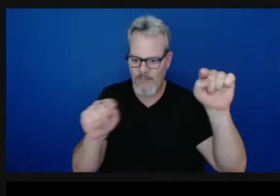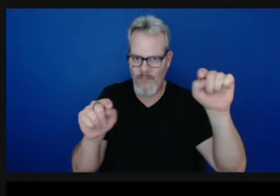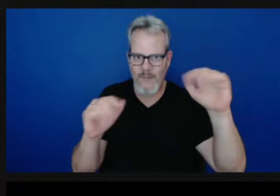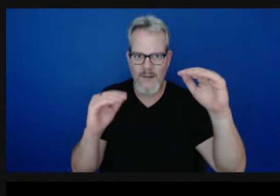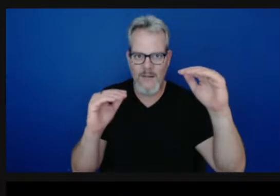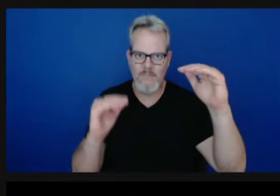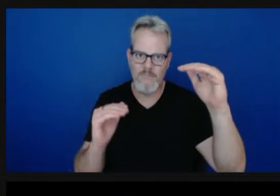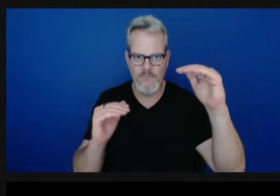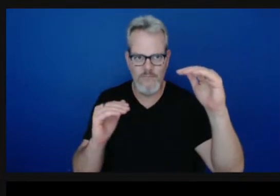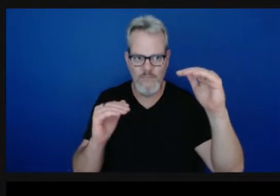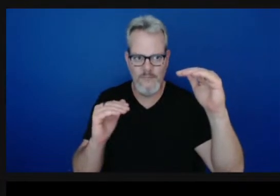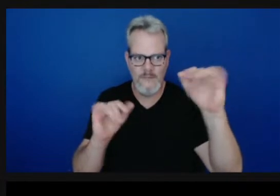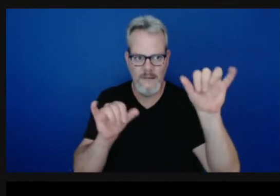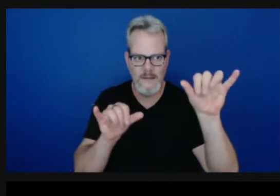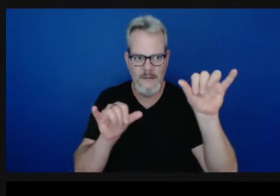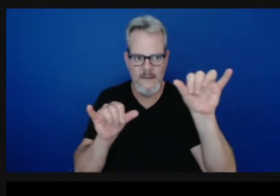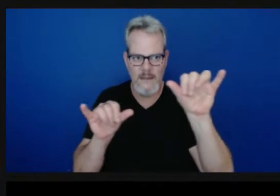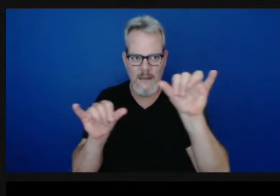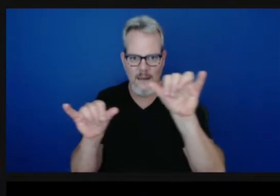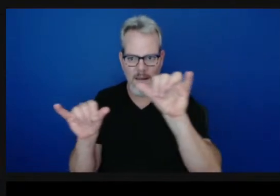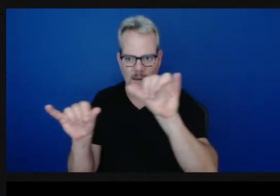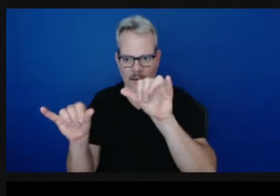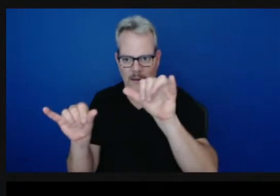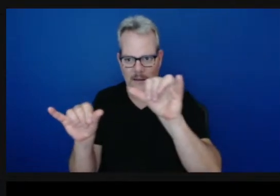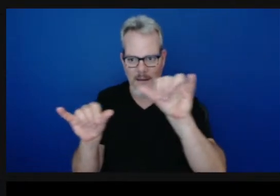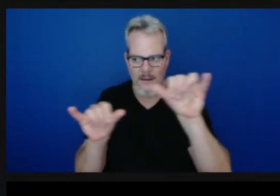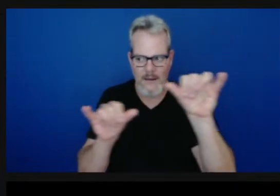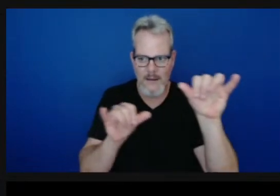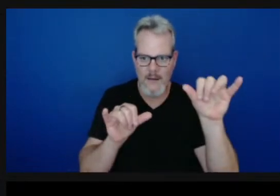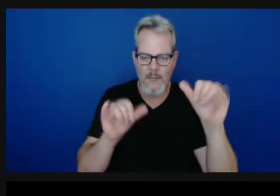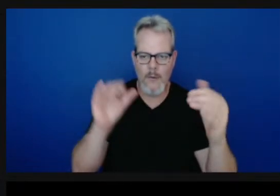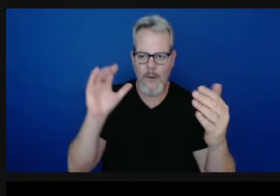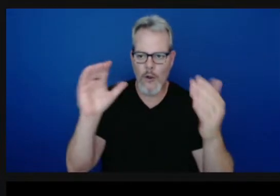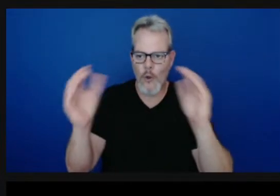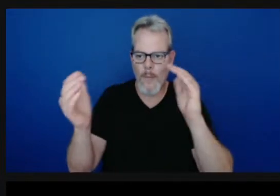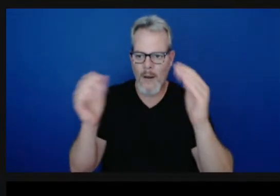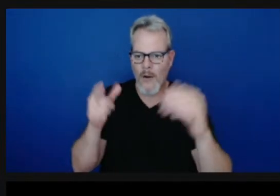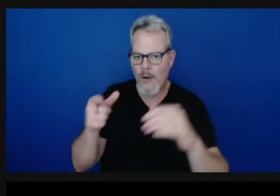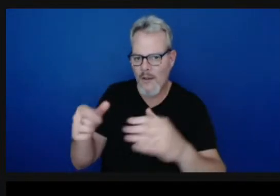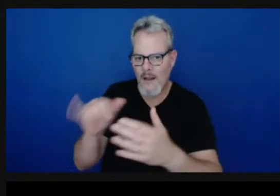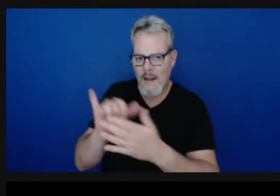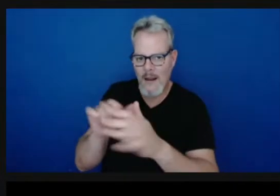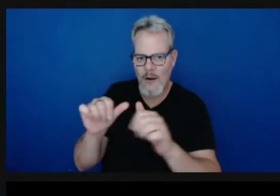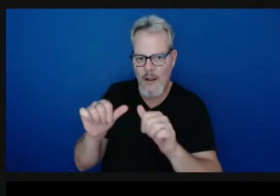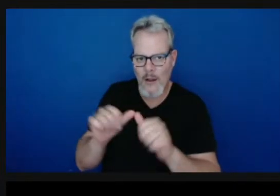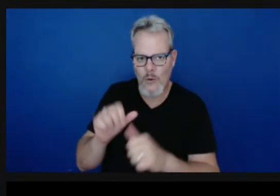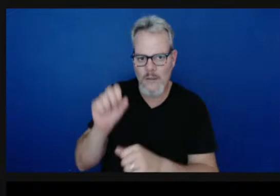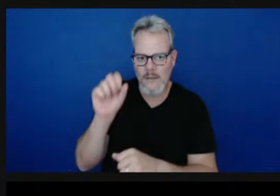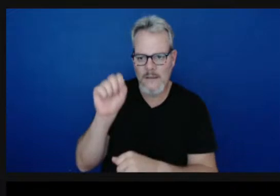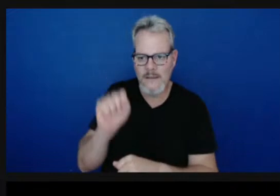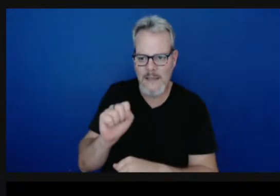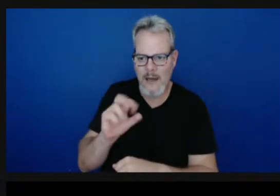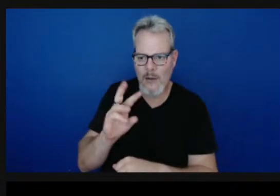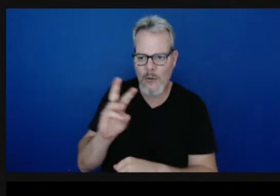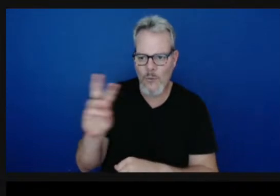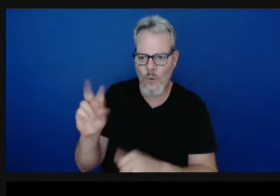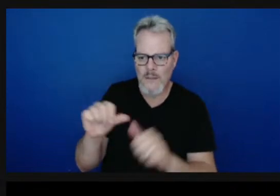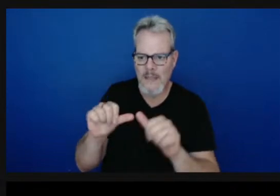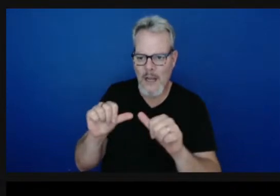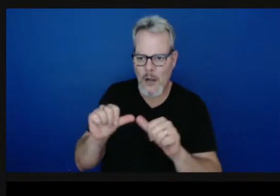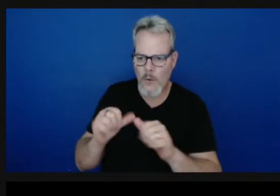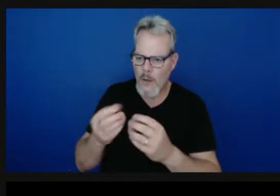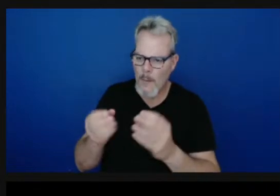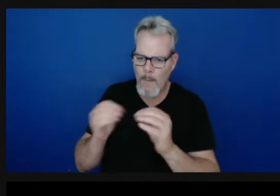there. And in comparison, what the Southwest Rift has seen within the last year here has been much more